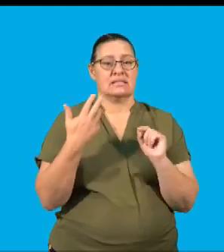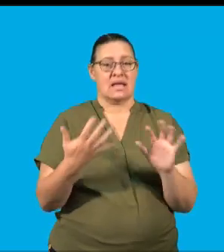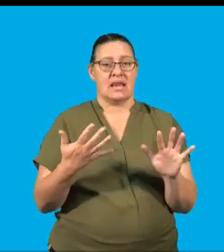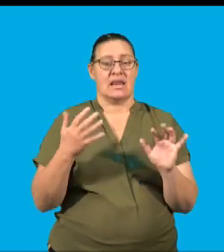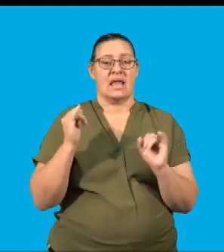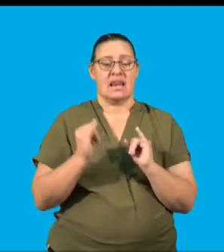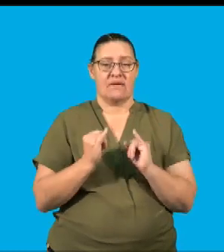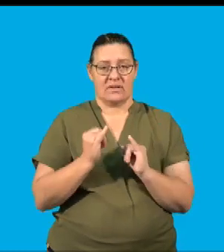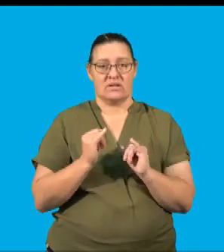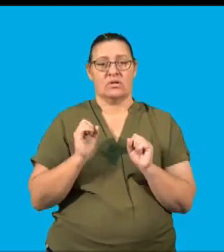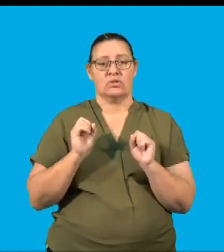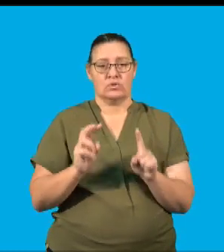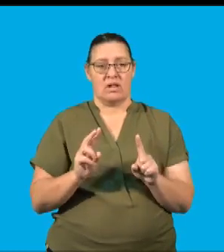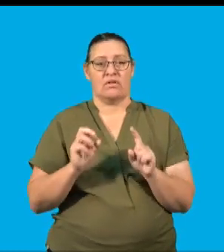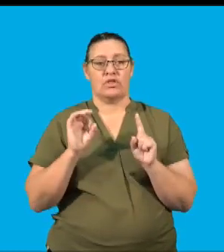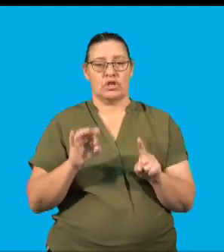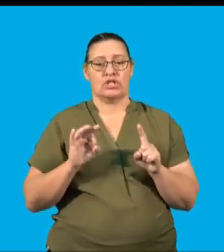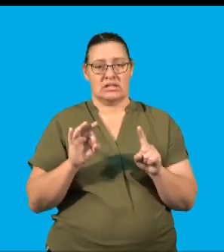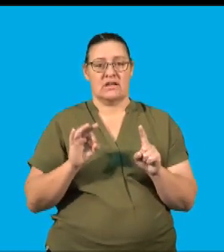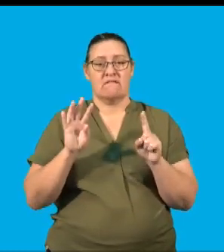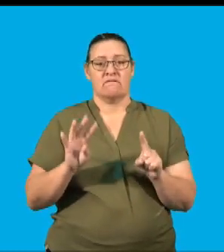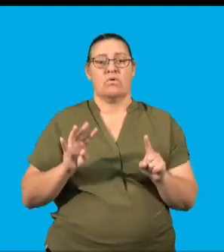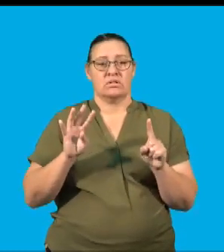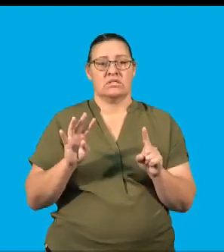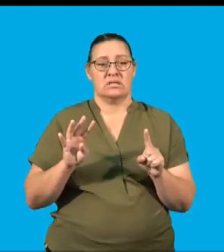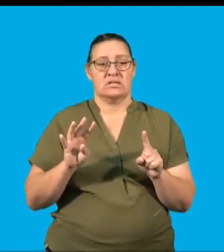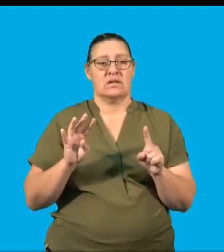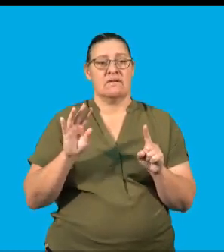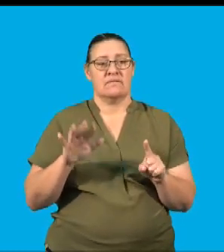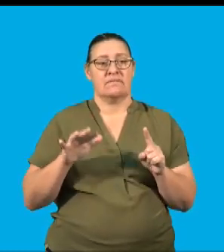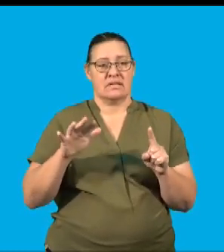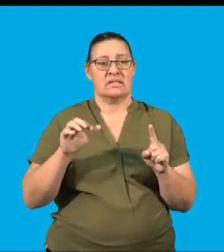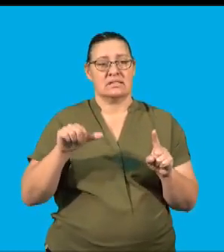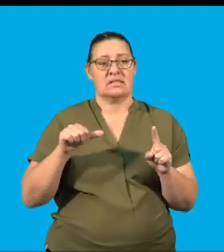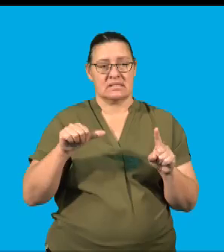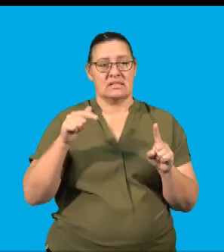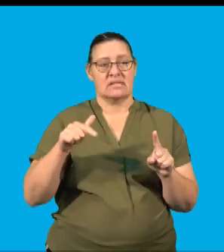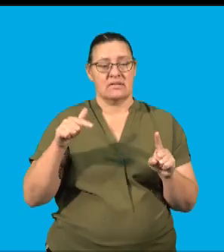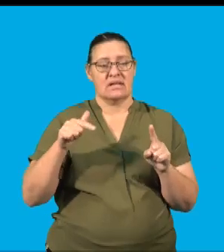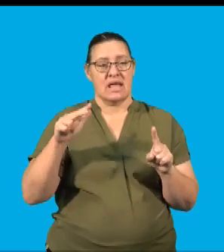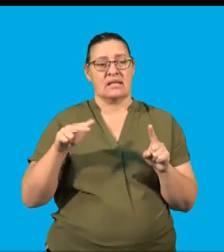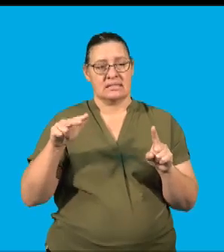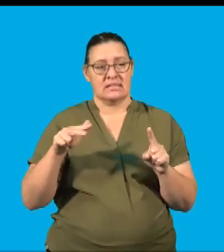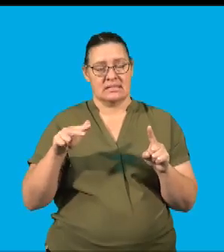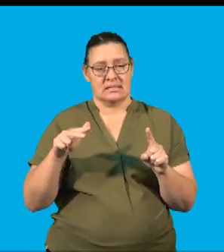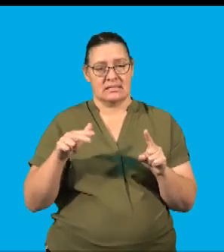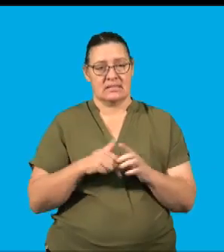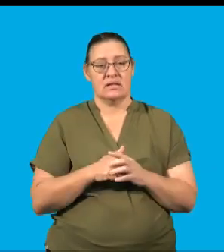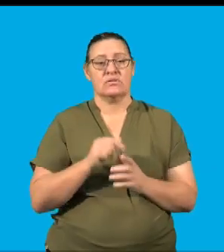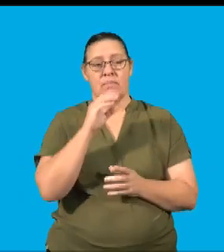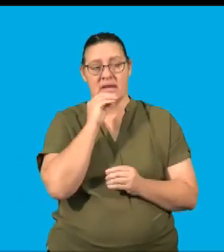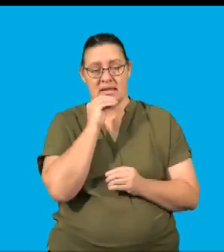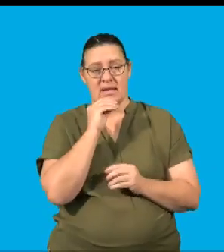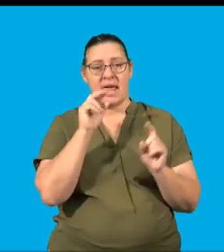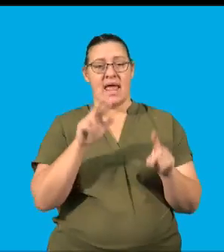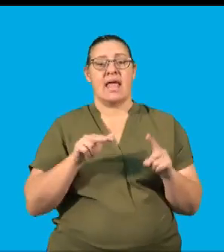8, 9, 10, 11, 12, 13, 14, 15, 16, 17, 18.